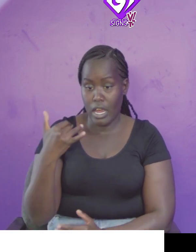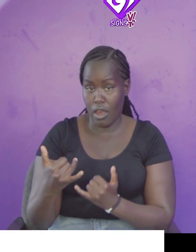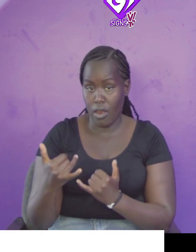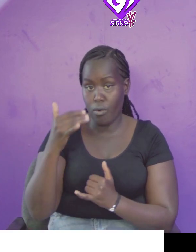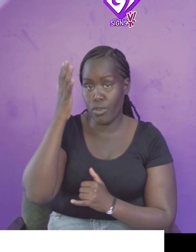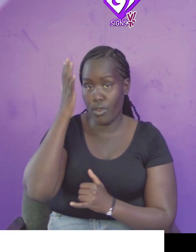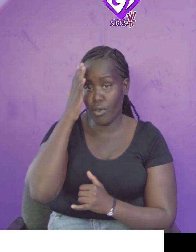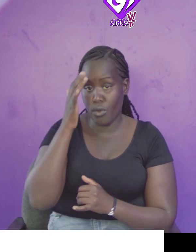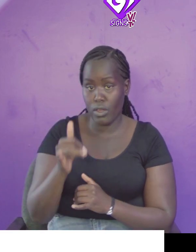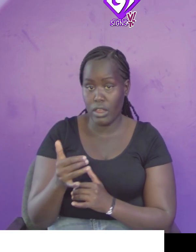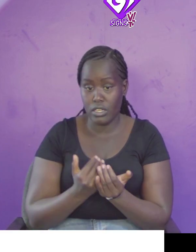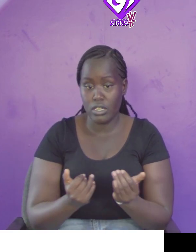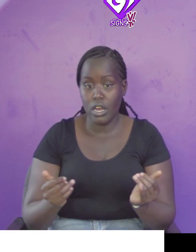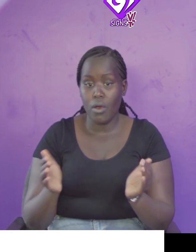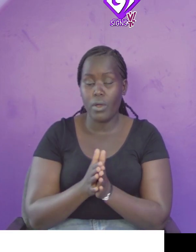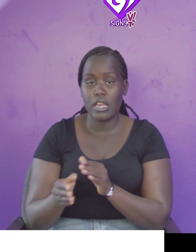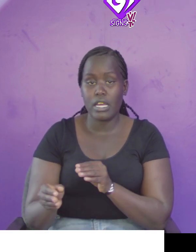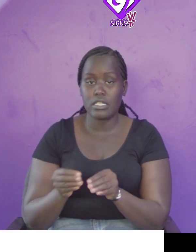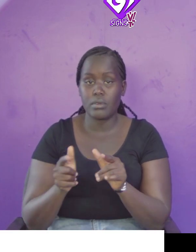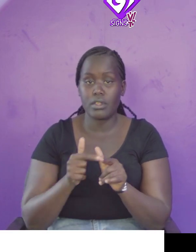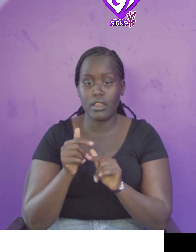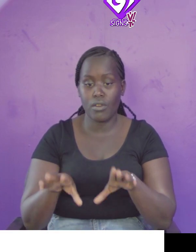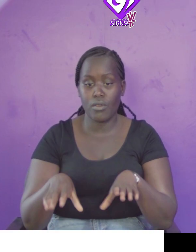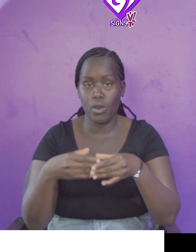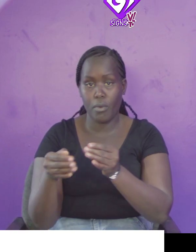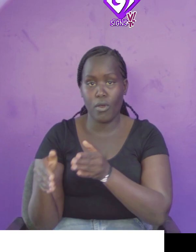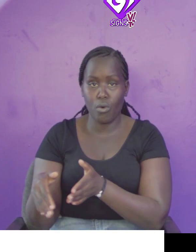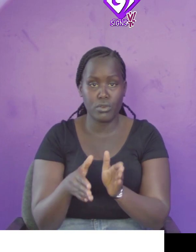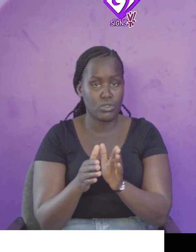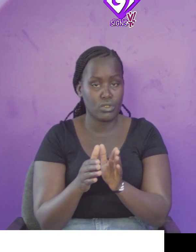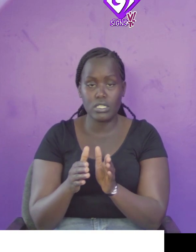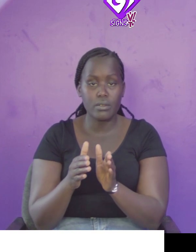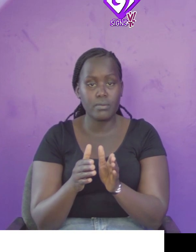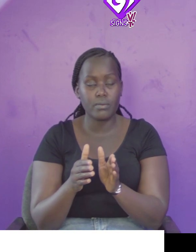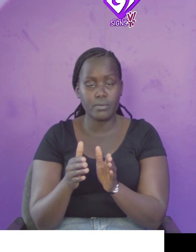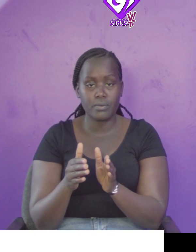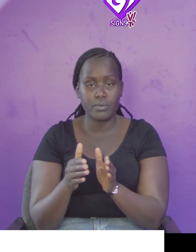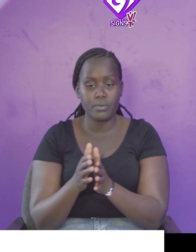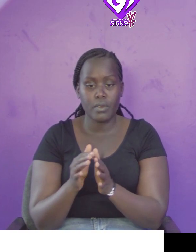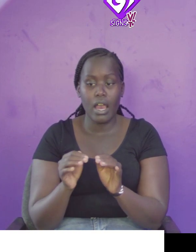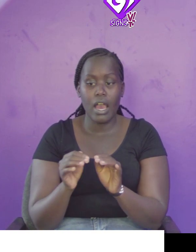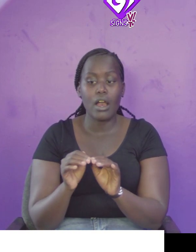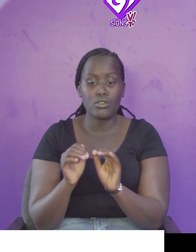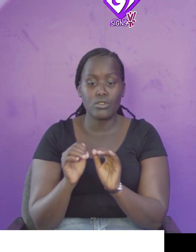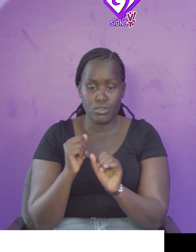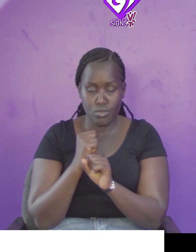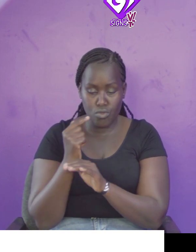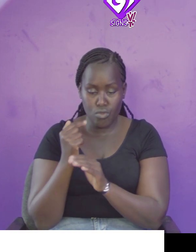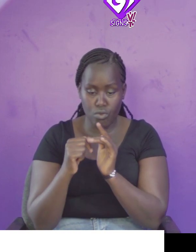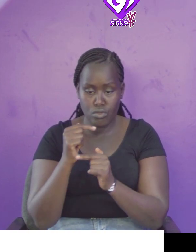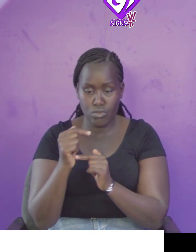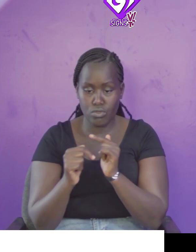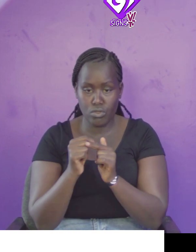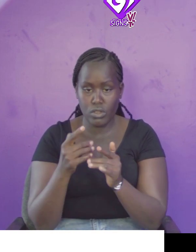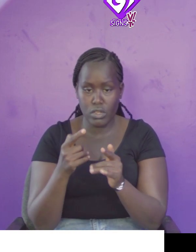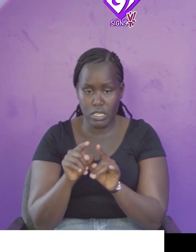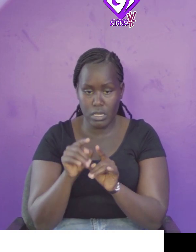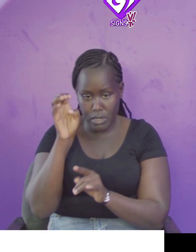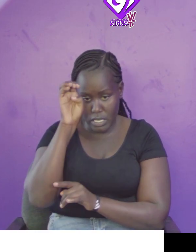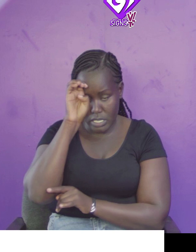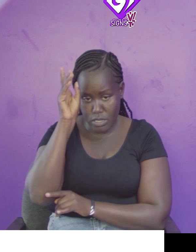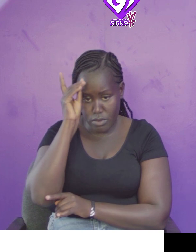ni mlemavu na umpatie nafasi ama opportunities aweze kujiendeleza kimasomo na